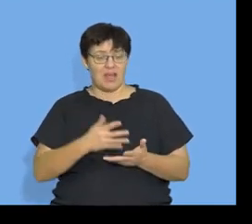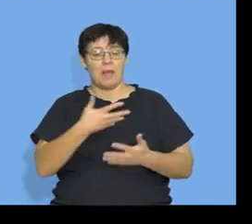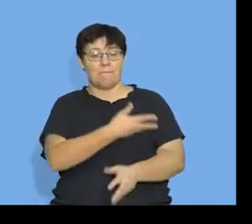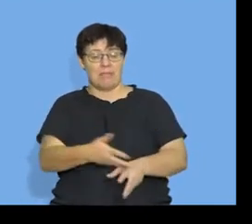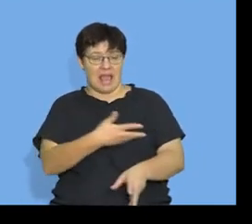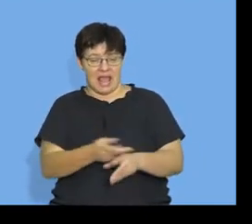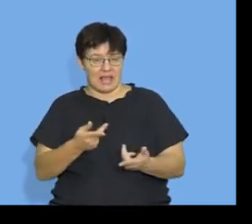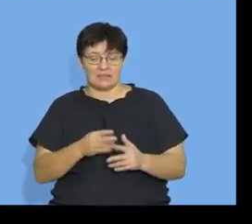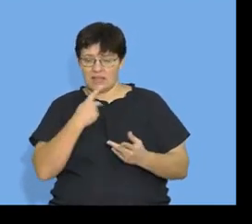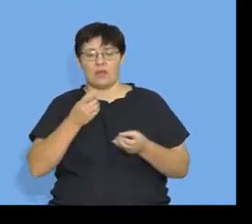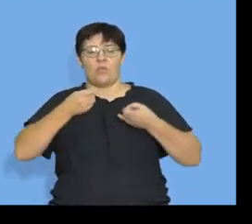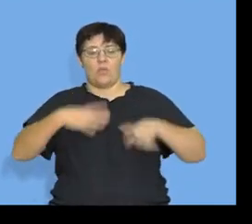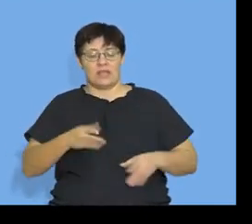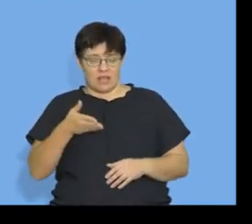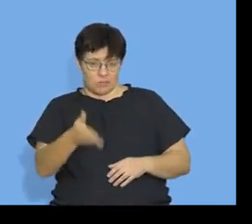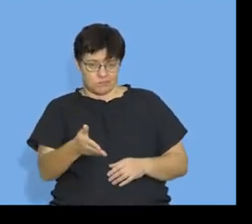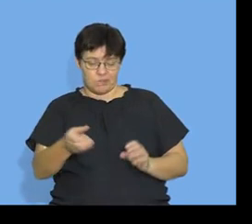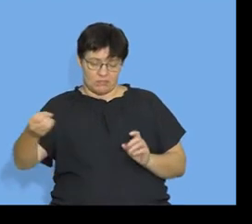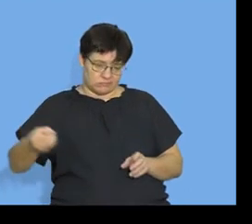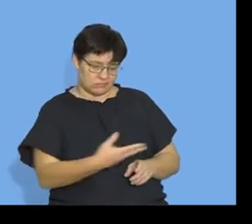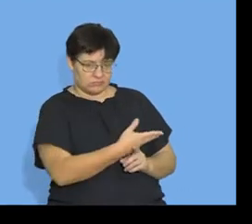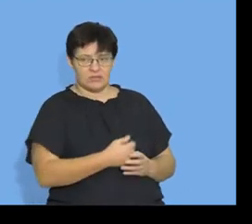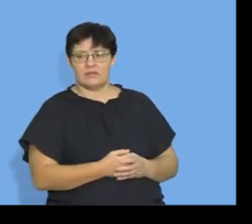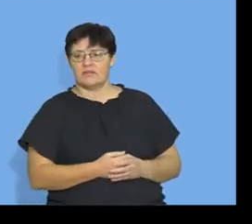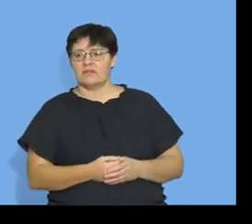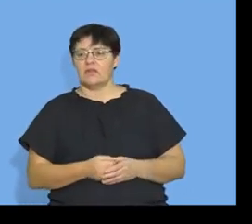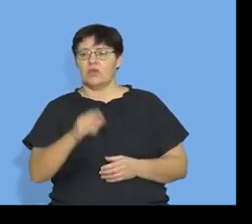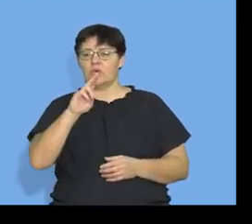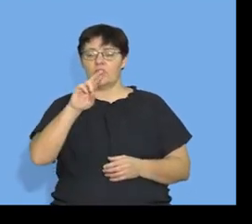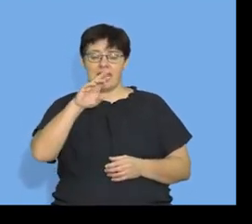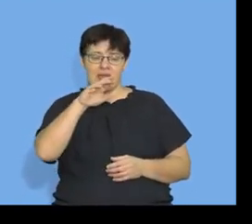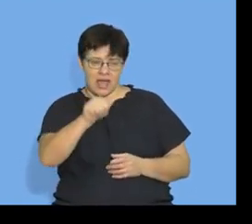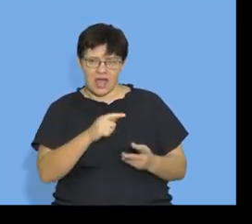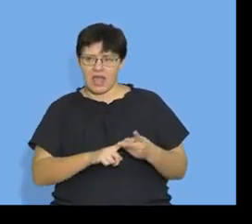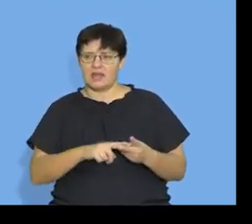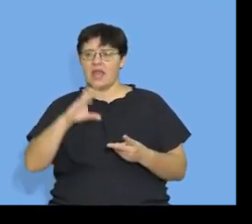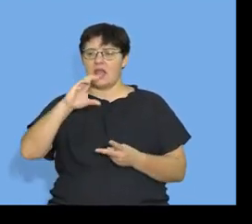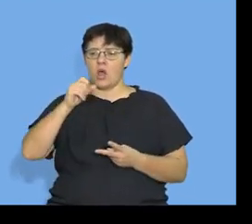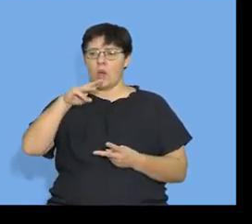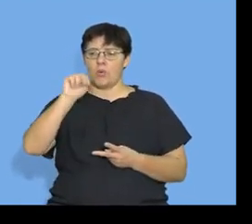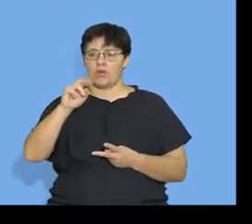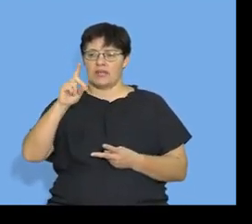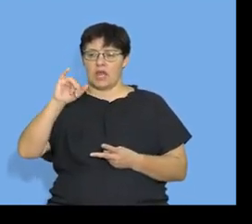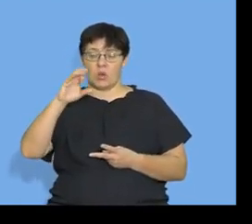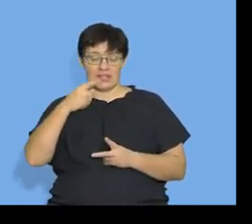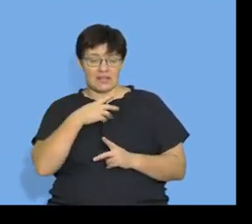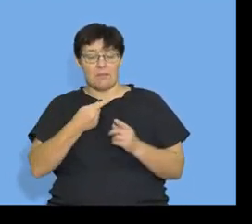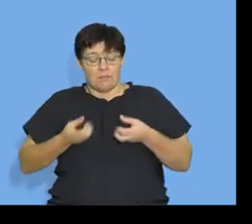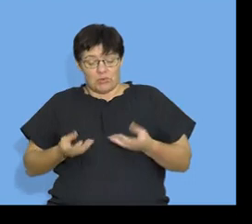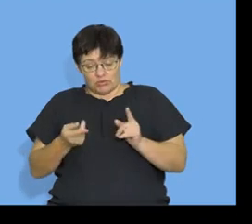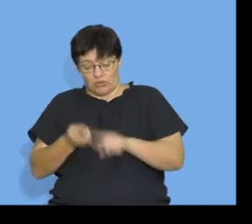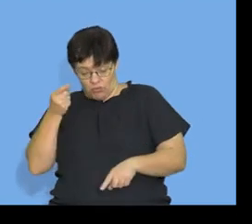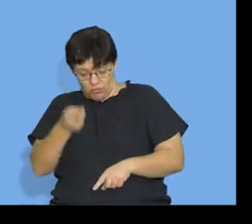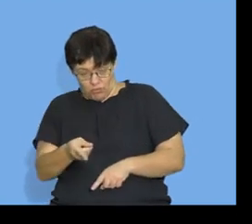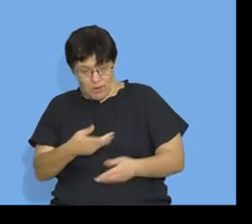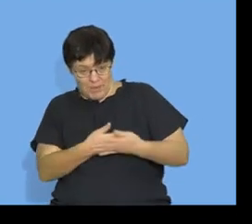fetal blood and waste. Examples: urea and carbon dioxide, which are produced by the fetus. It carries them